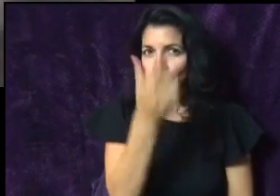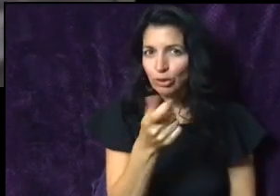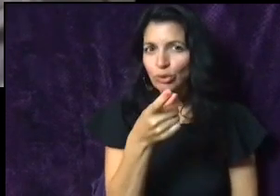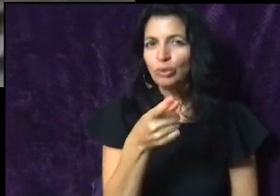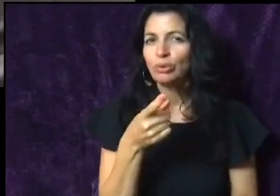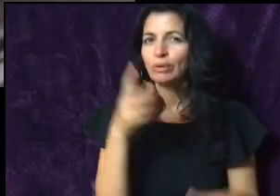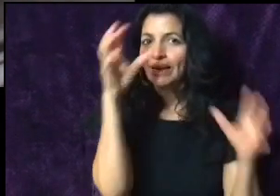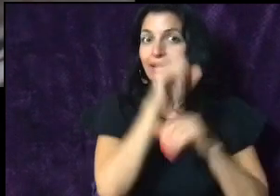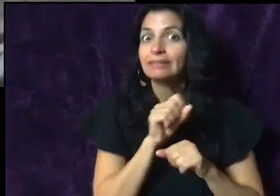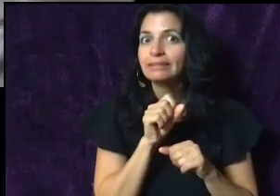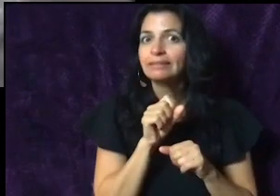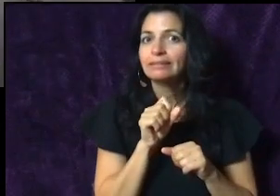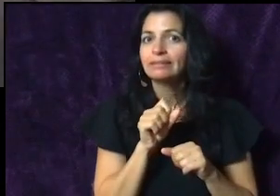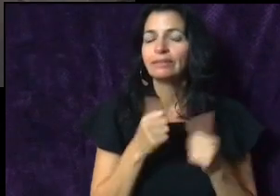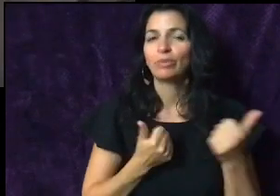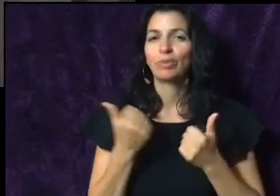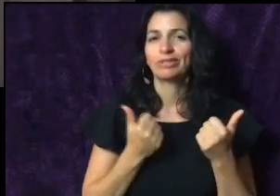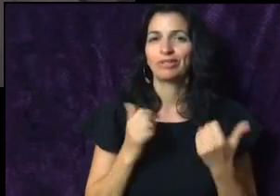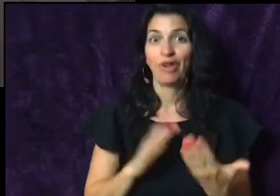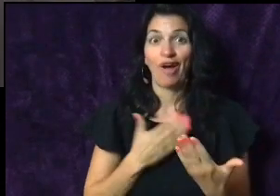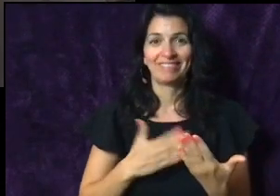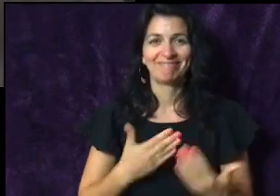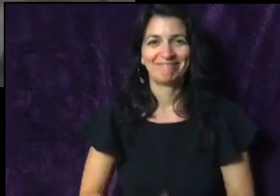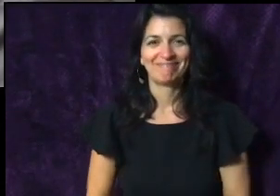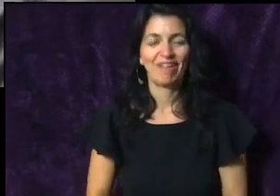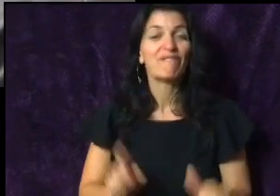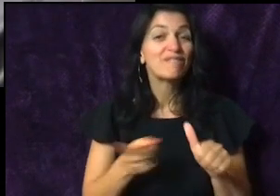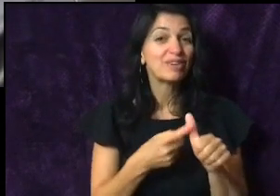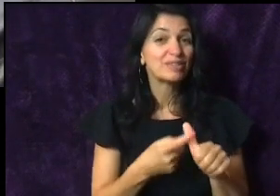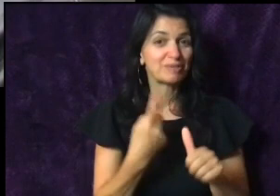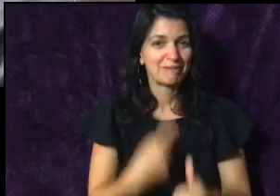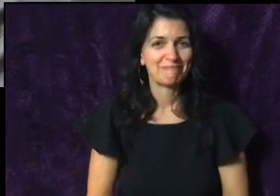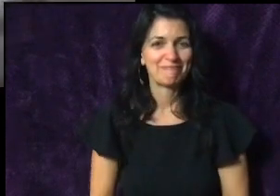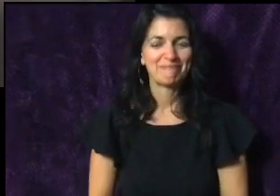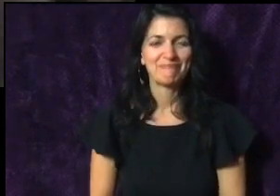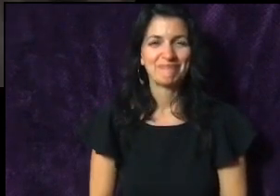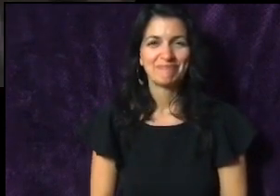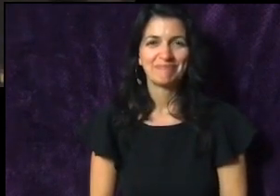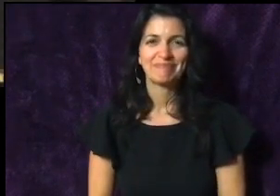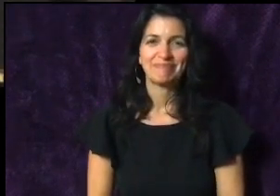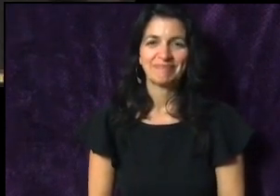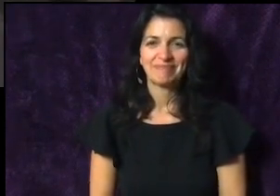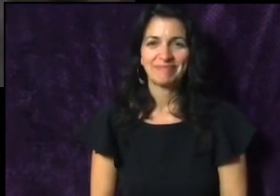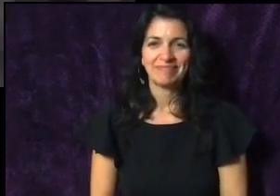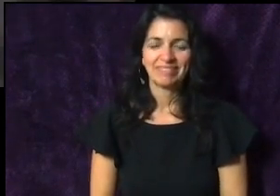to you to guess what the melody is, okay? So here is the first melody.